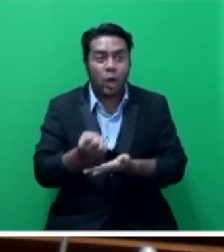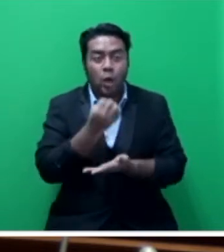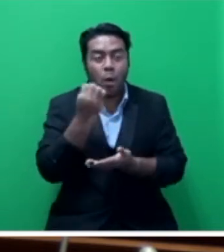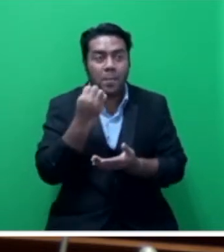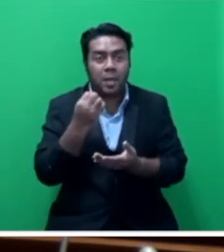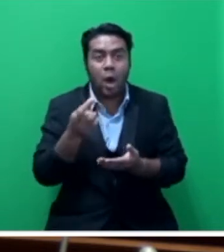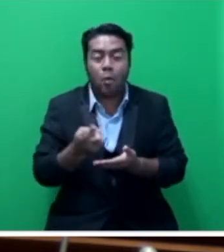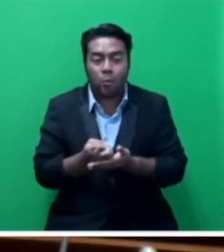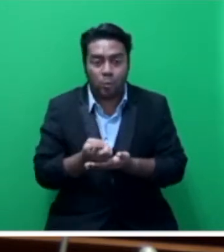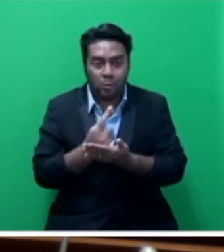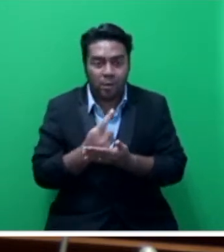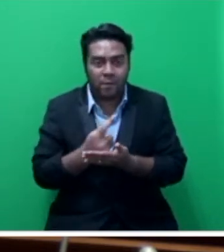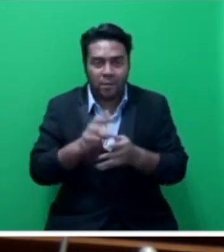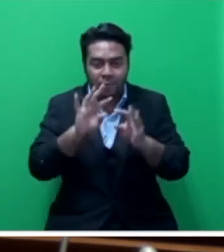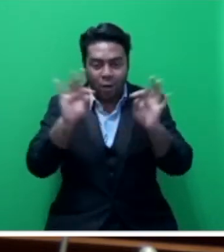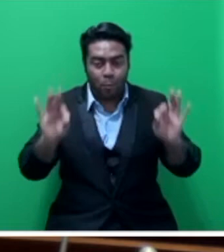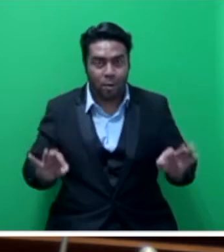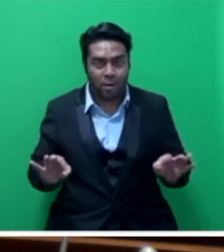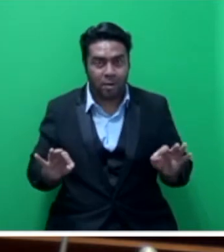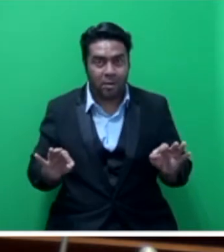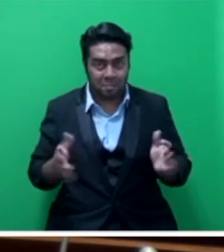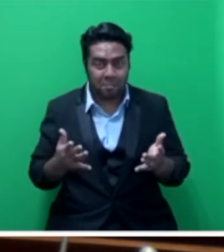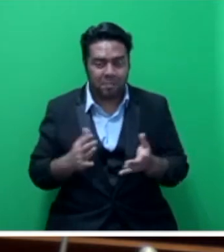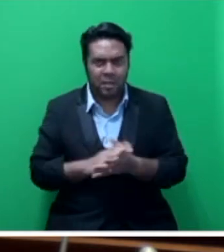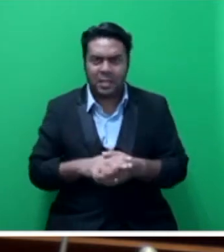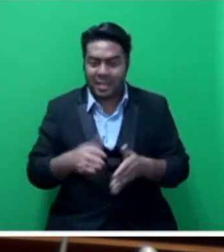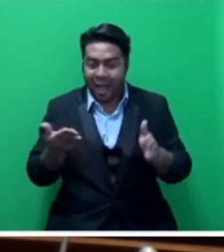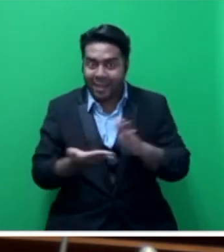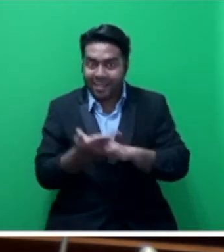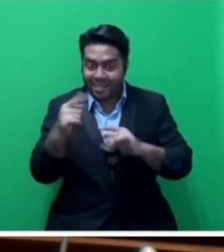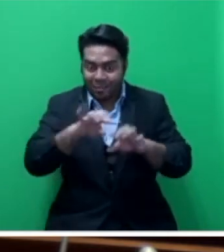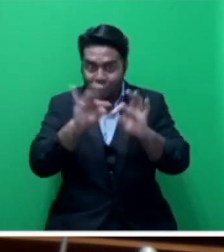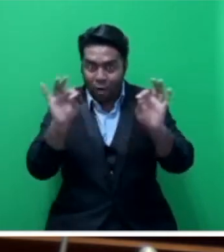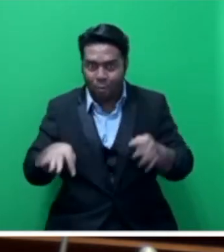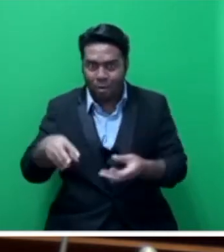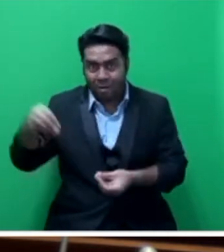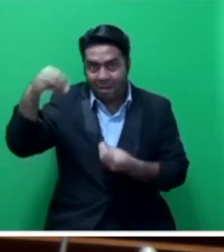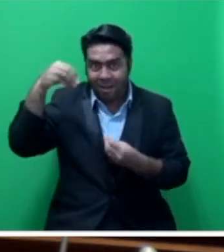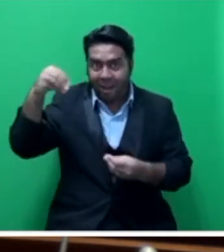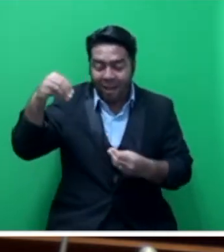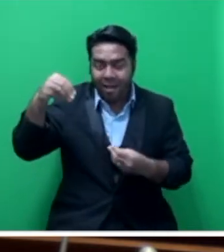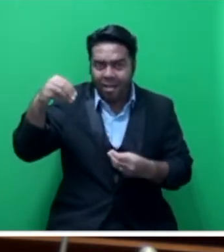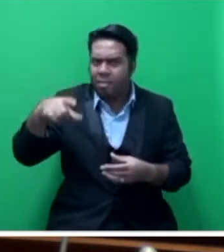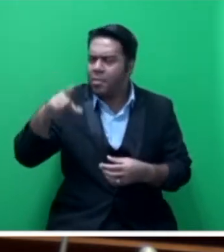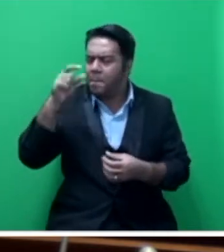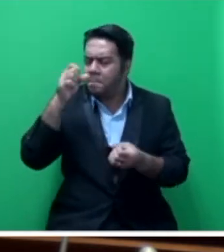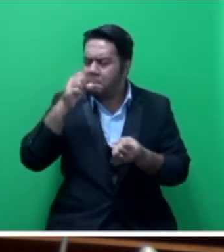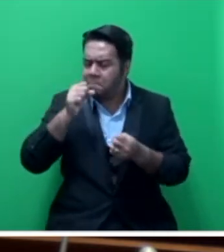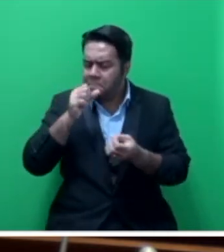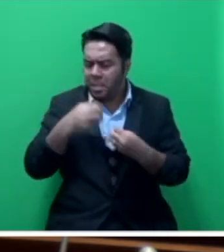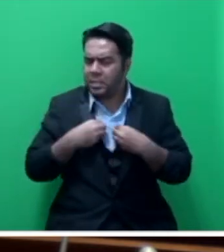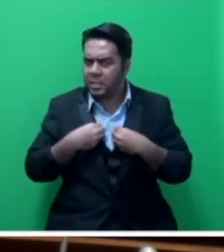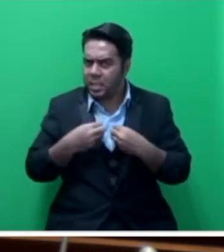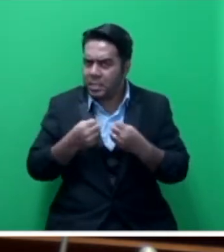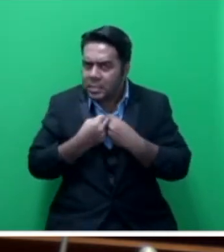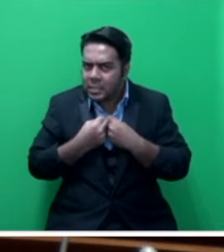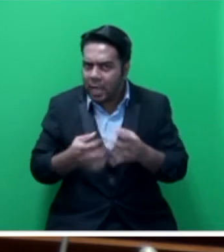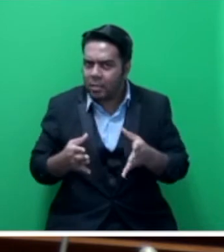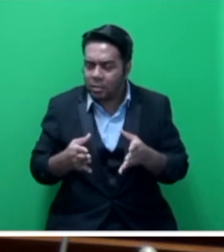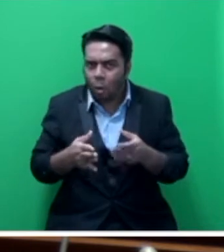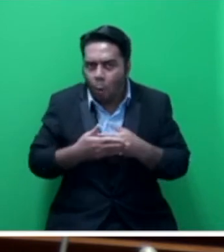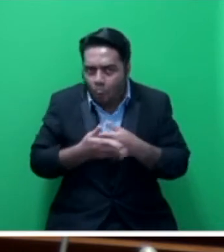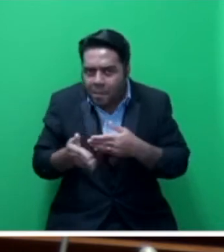It is under this framework, Mr. Speaker, sir, that businesses actually started to open, children returned to